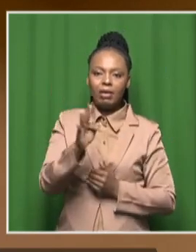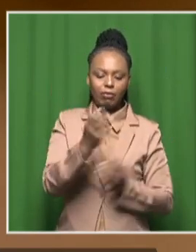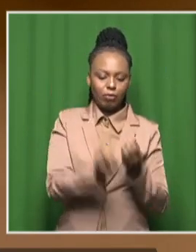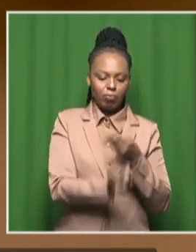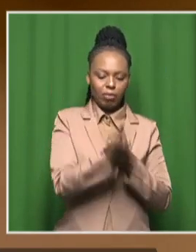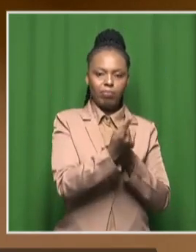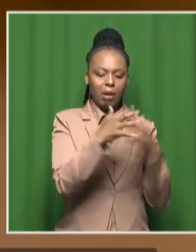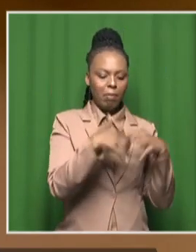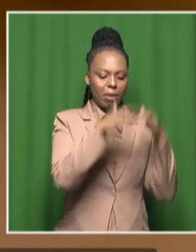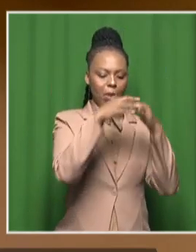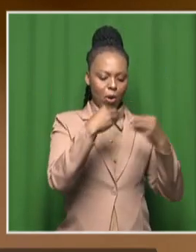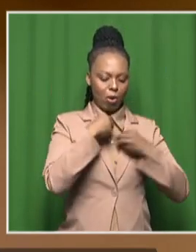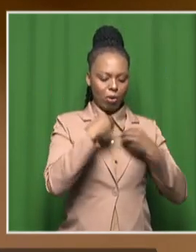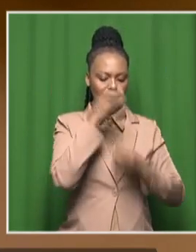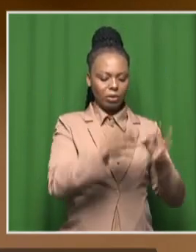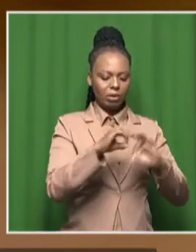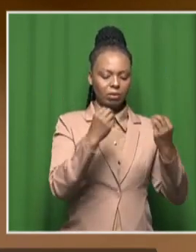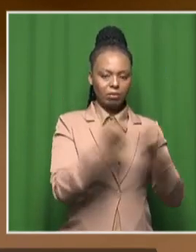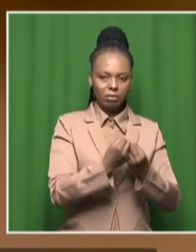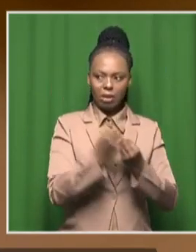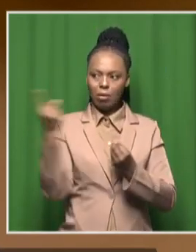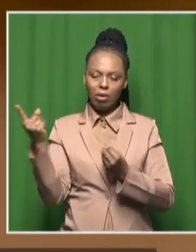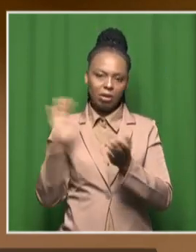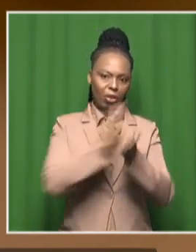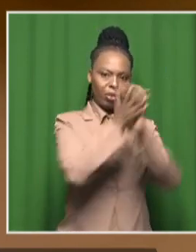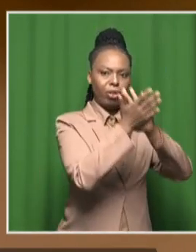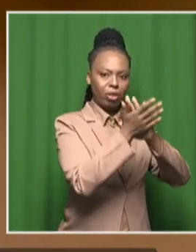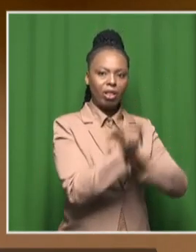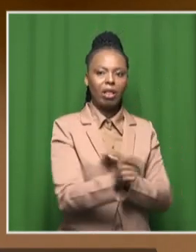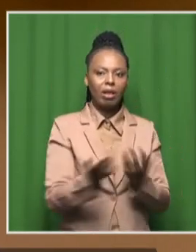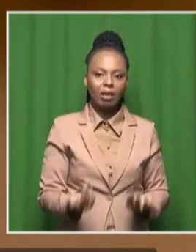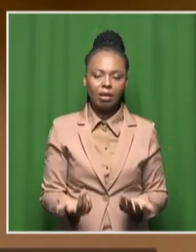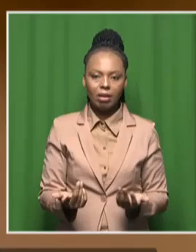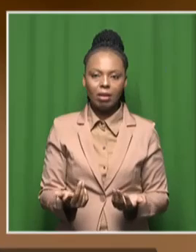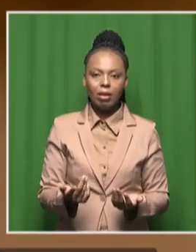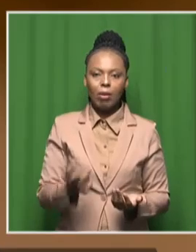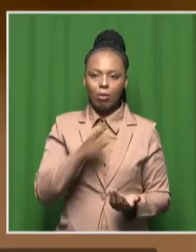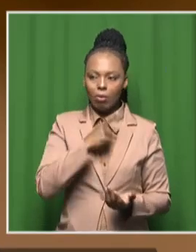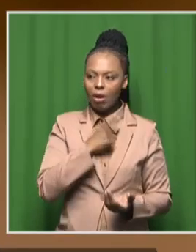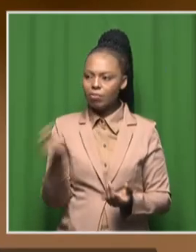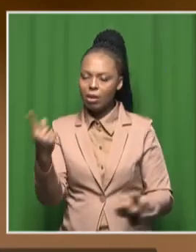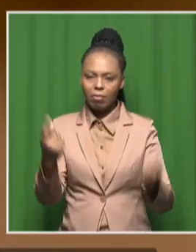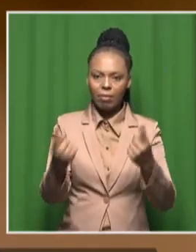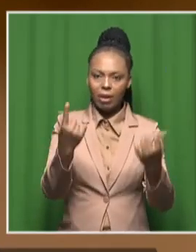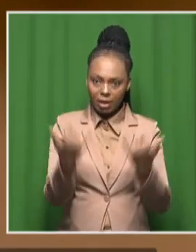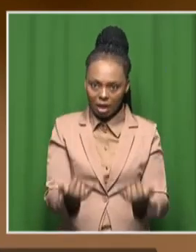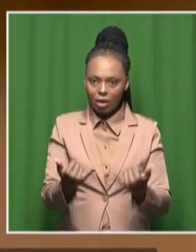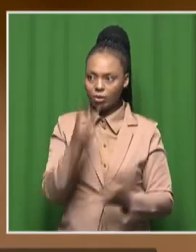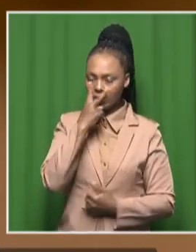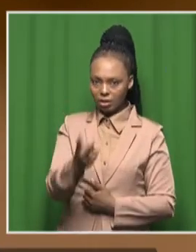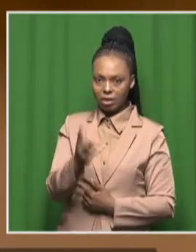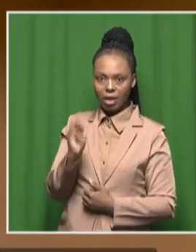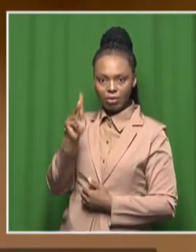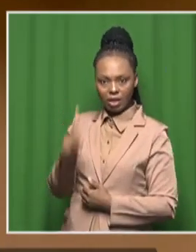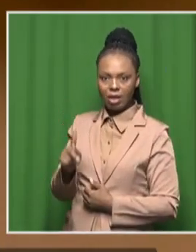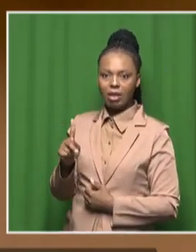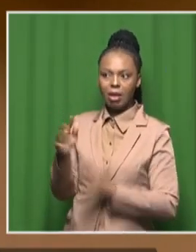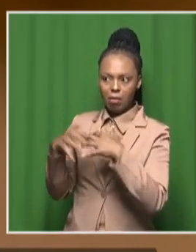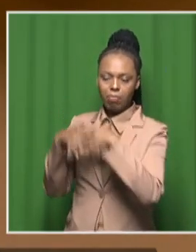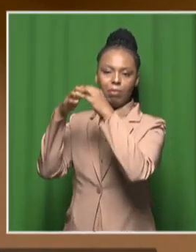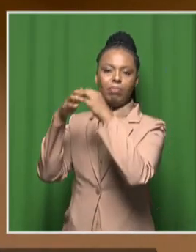Cope, they did so with Aang, and now they got their upcomings from MK. It did because Zuma